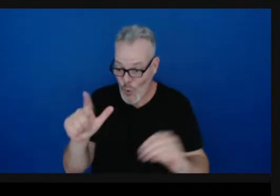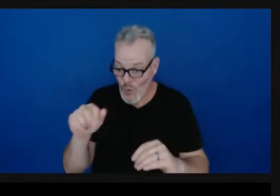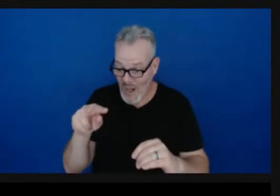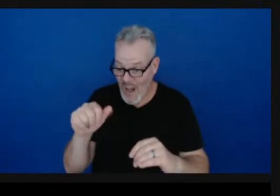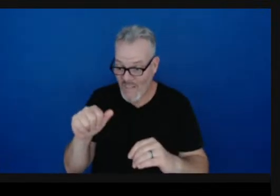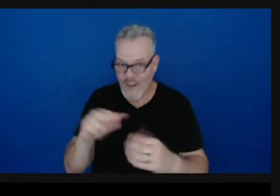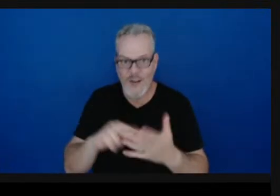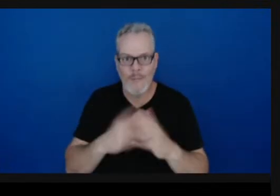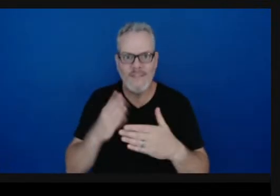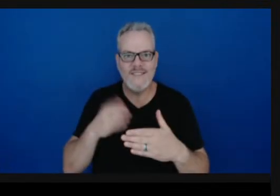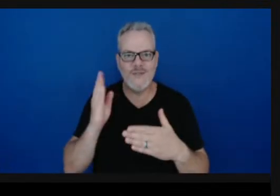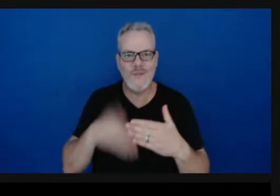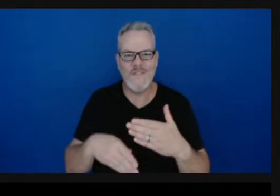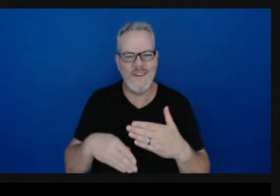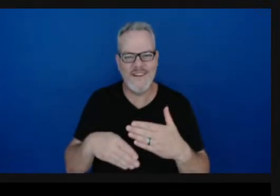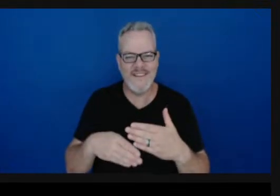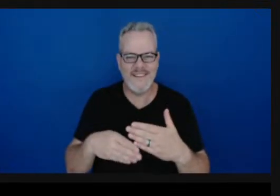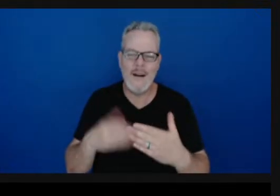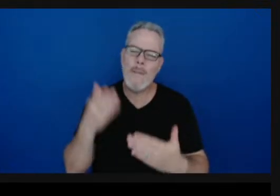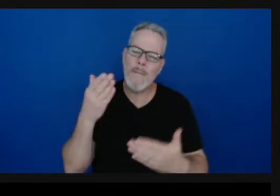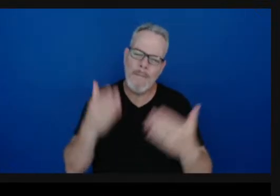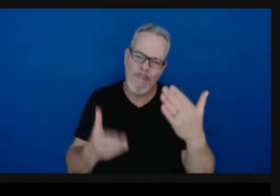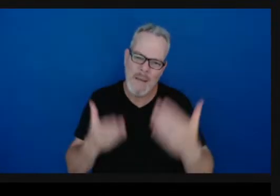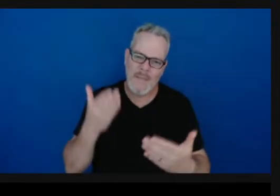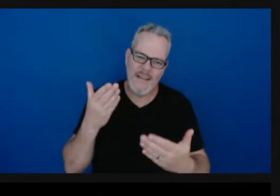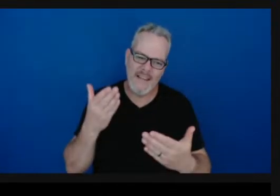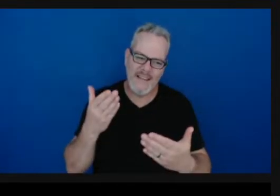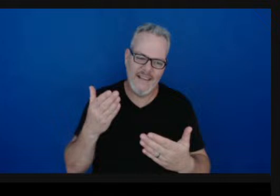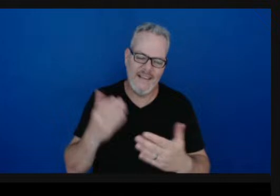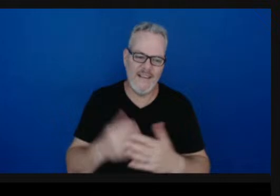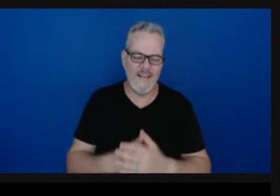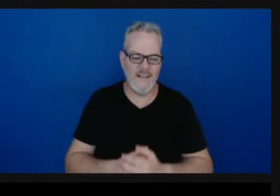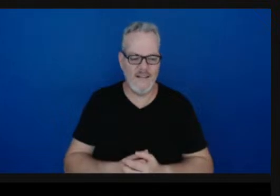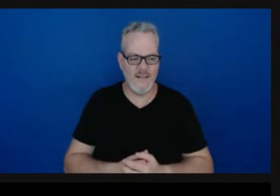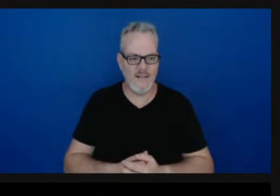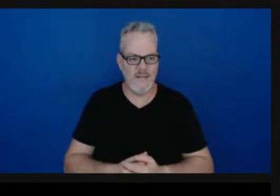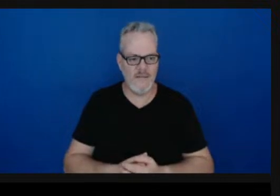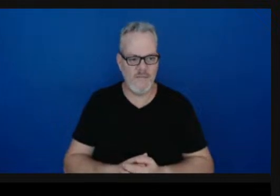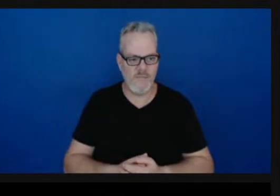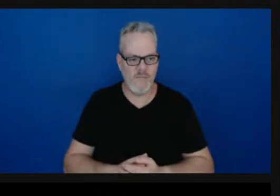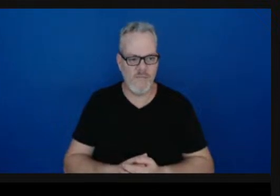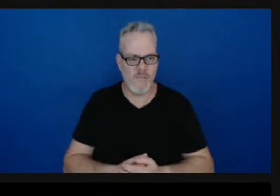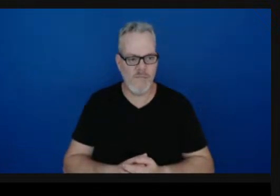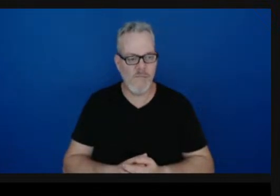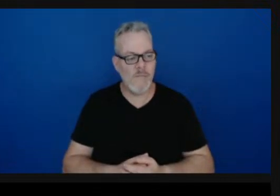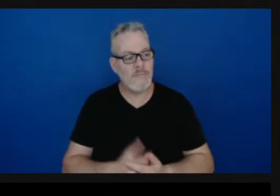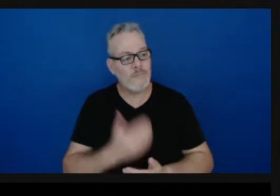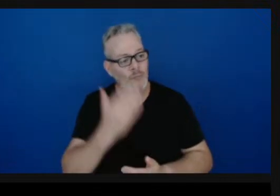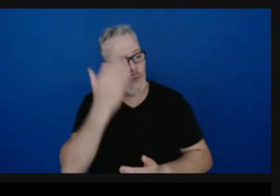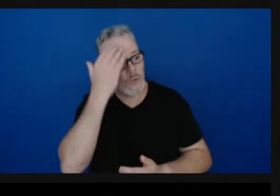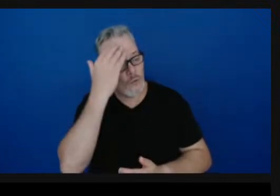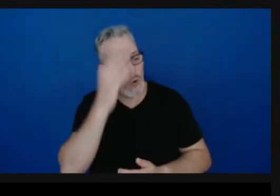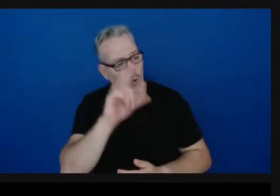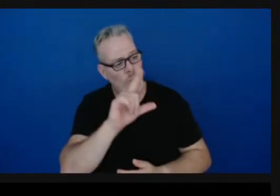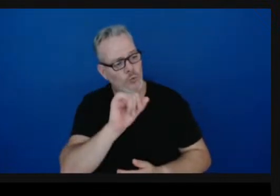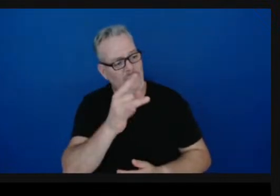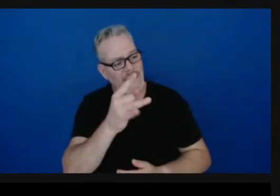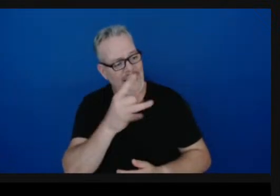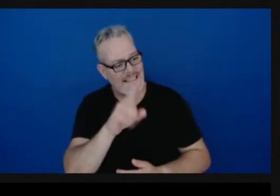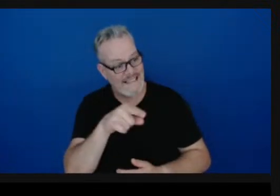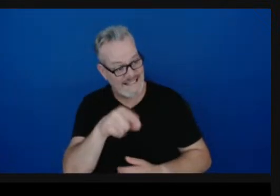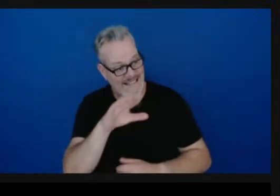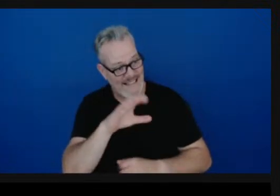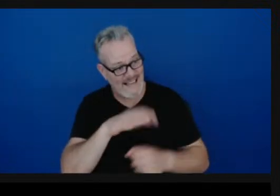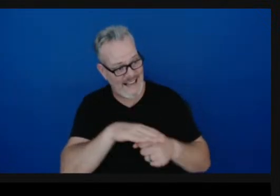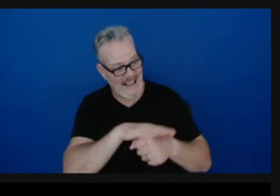over. And maybe it's better that they're not so picky about it. For like what the county was doing in 2018, when the